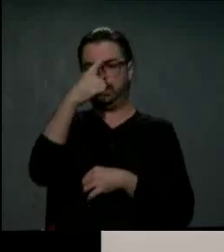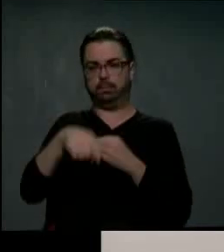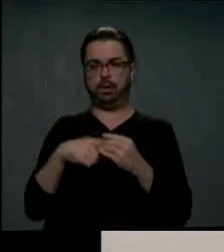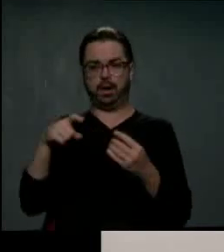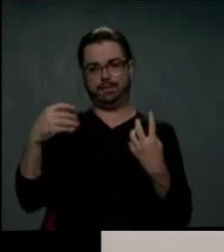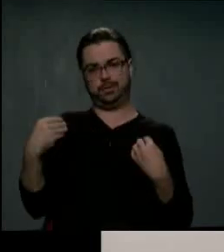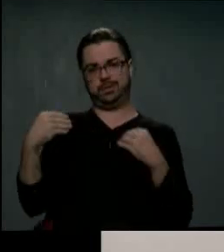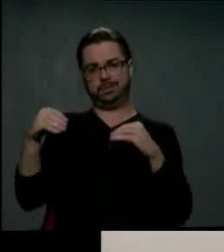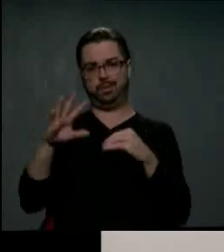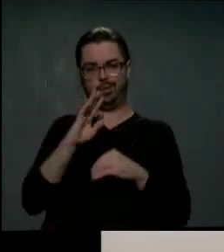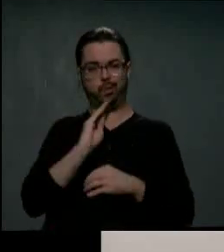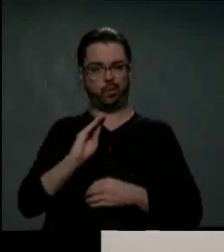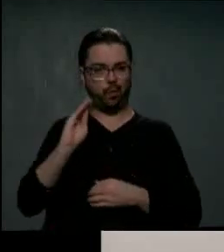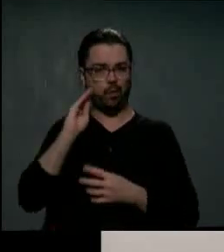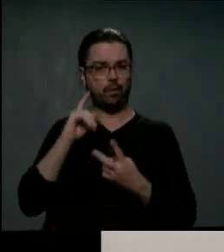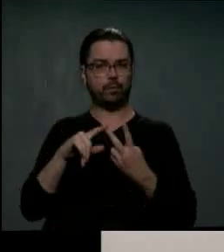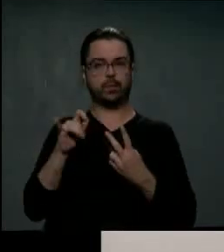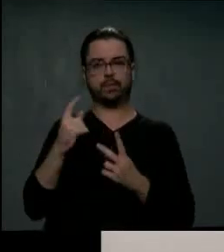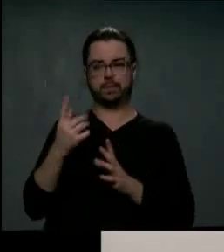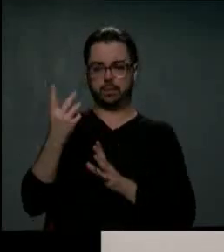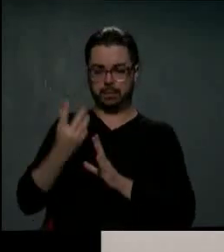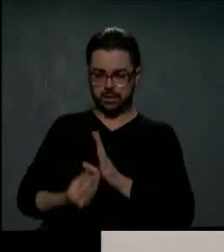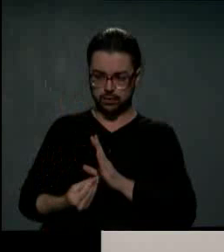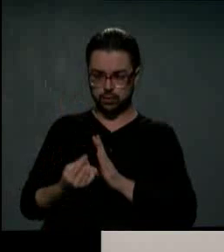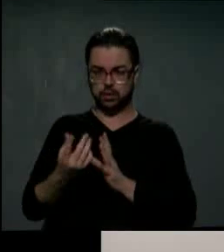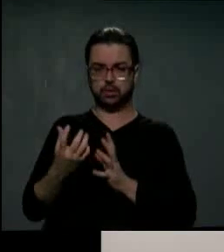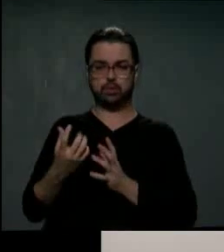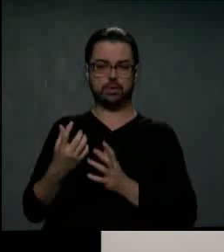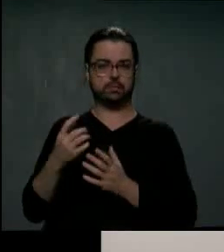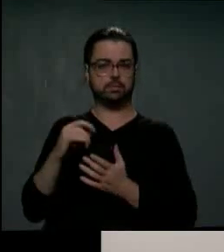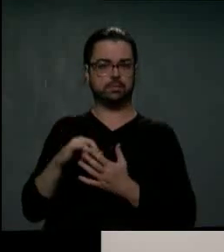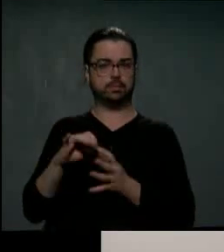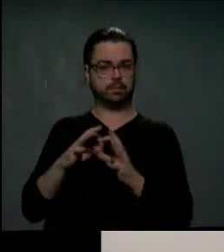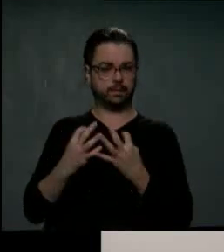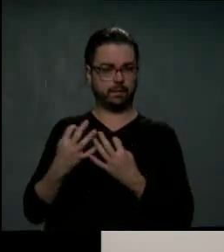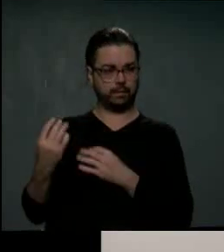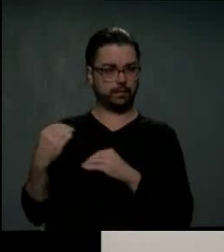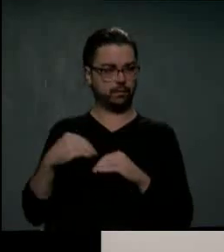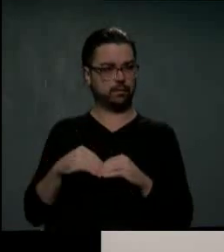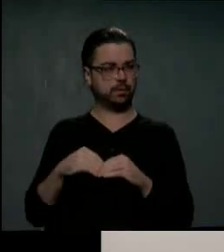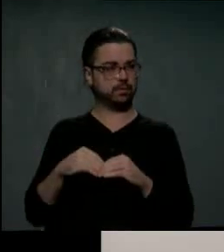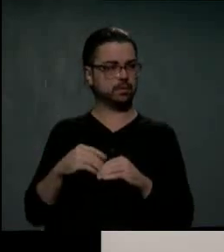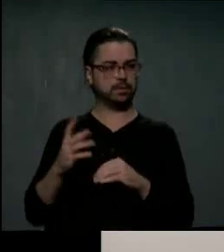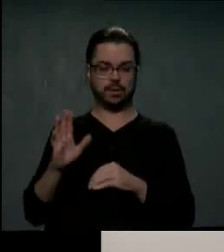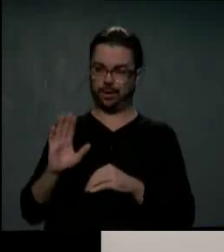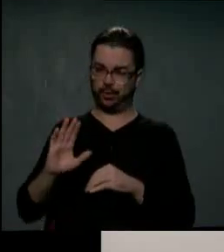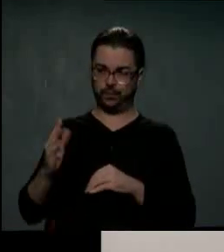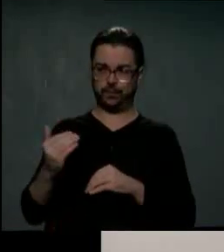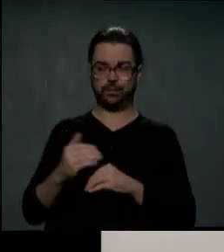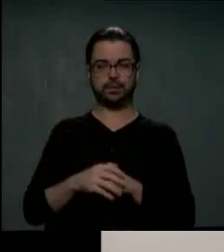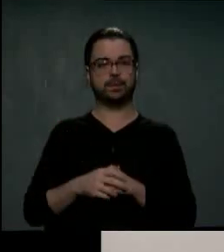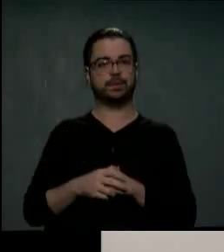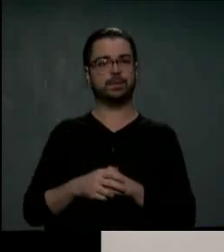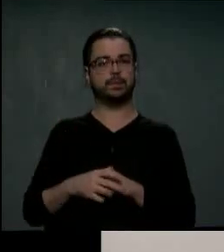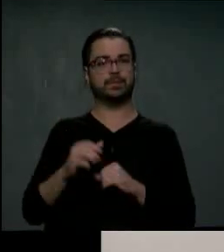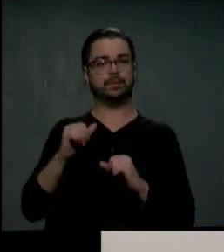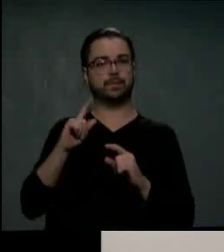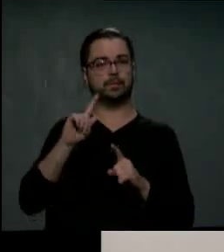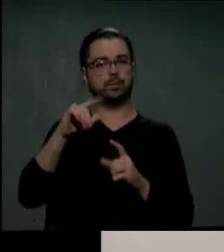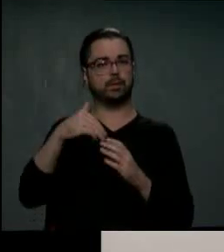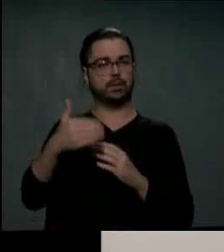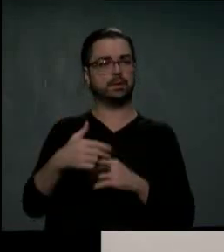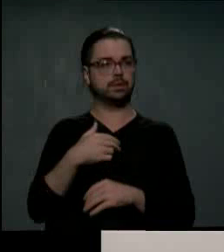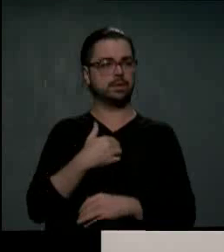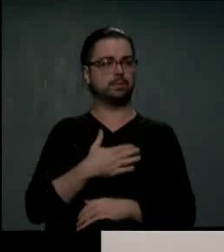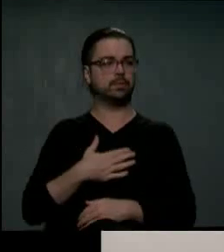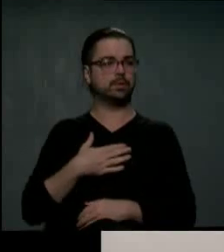resell your home, or if someone passes away and you want them to, it's my family coming in. Hello. You can go to the next slide,